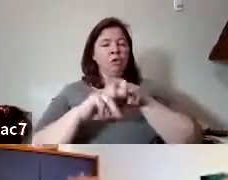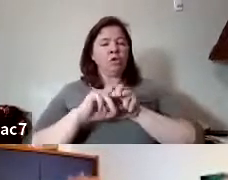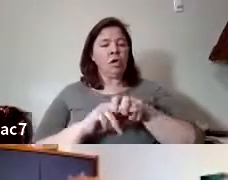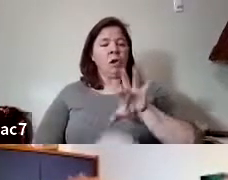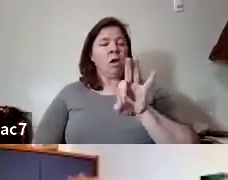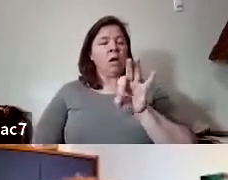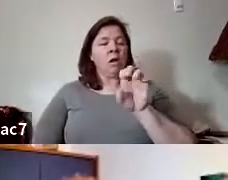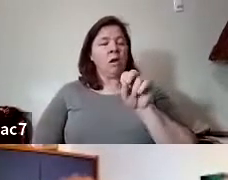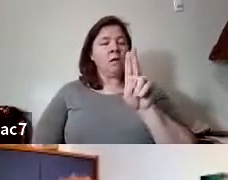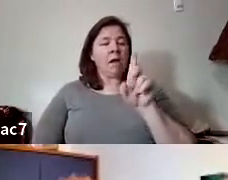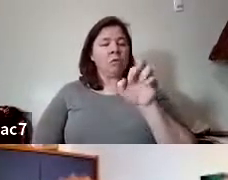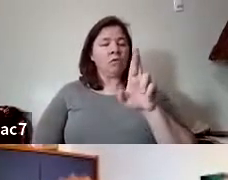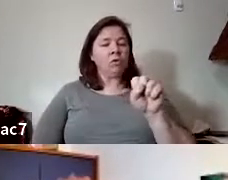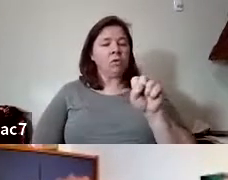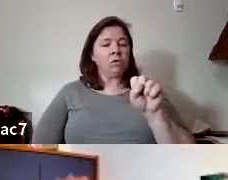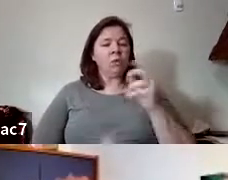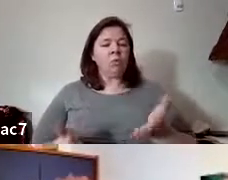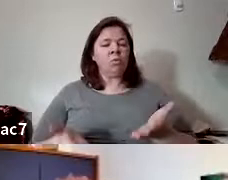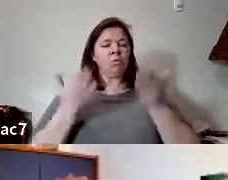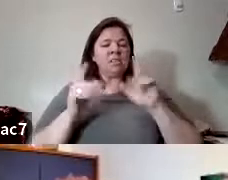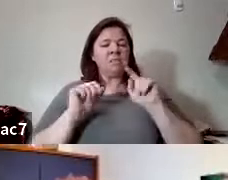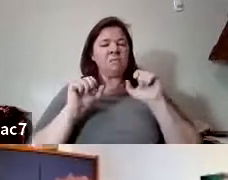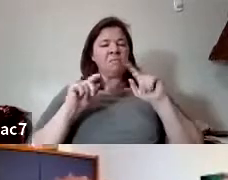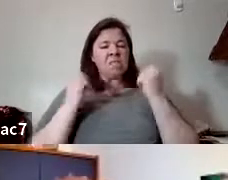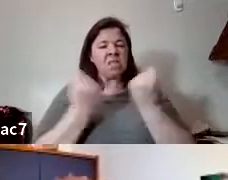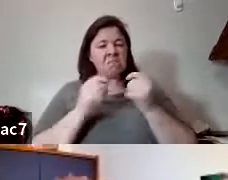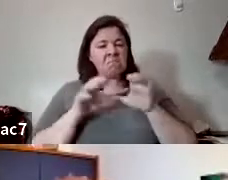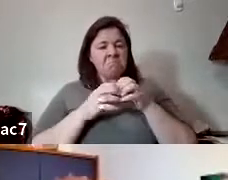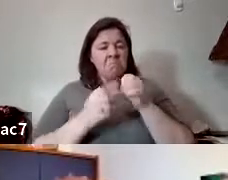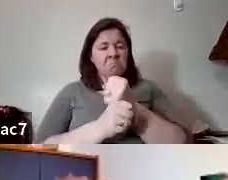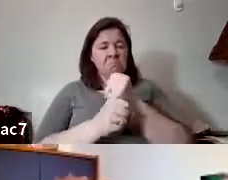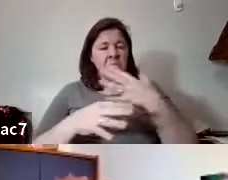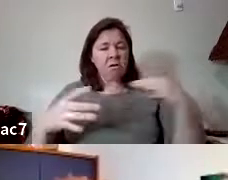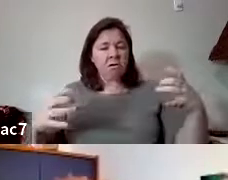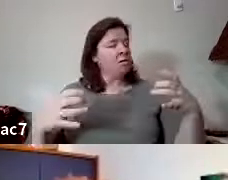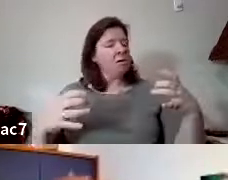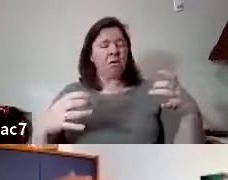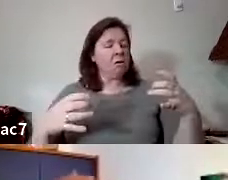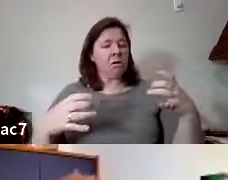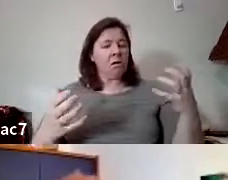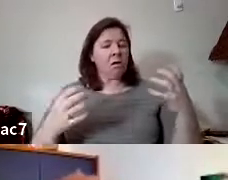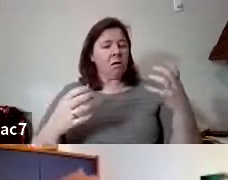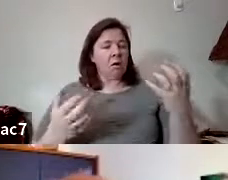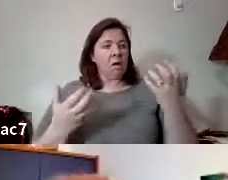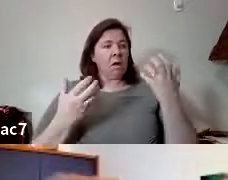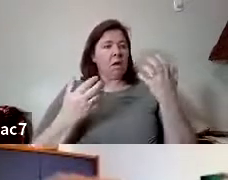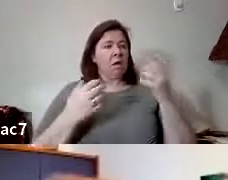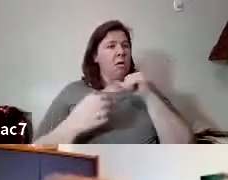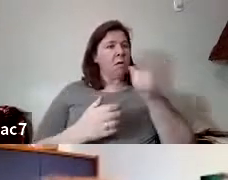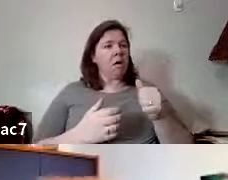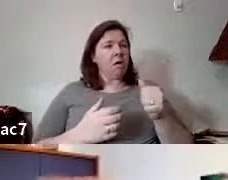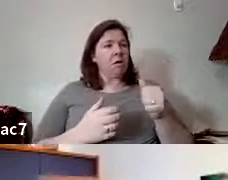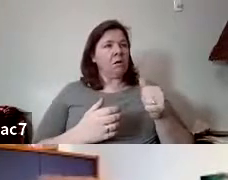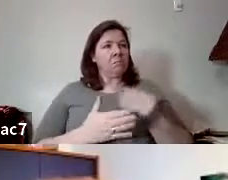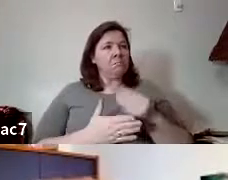team. Somebody says, don't they have to become a retailer or subscribe to the product and still earn money? Yes,